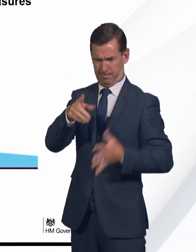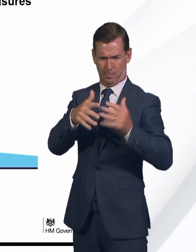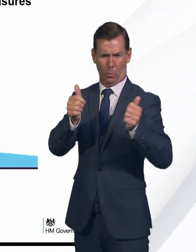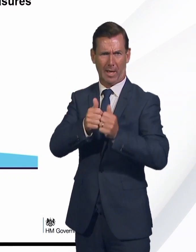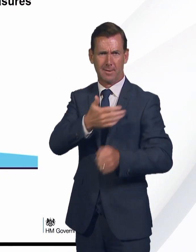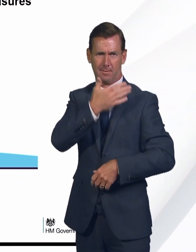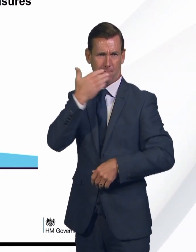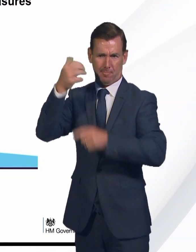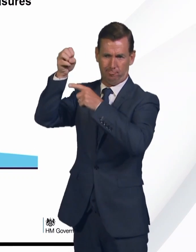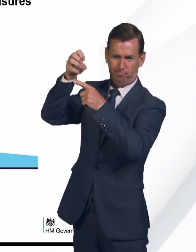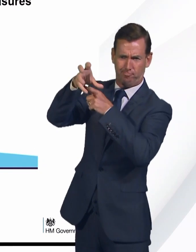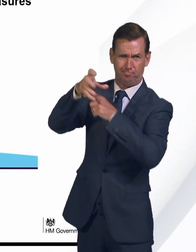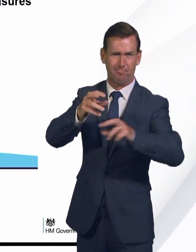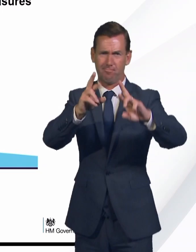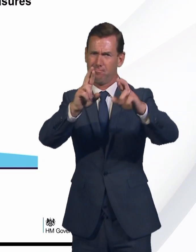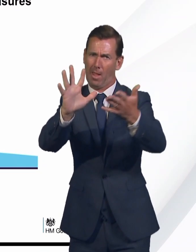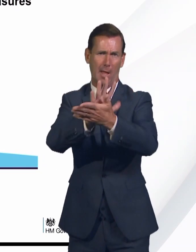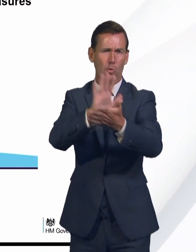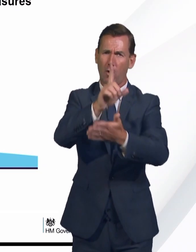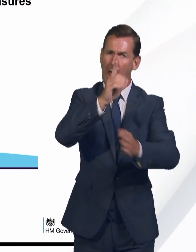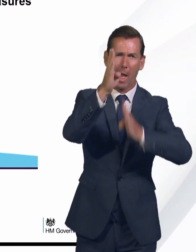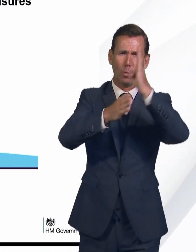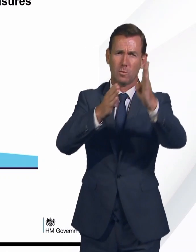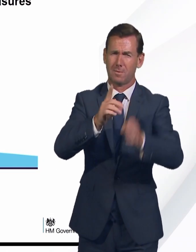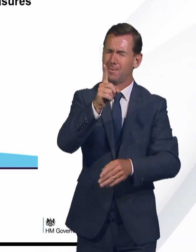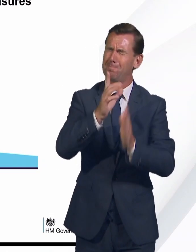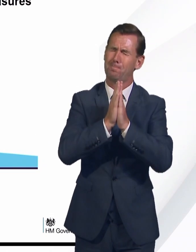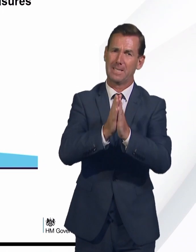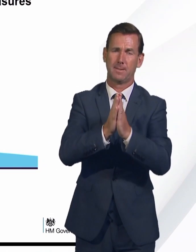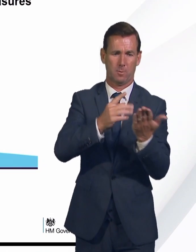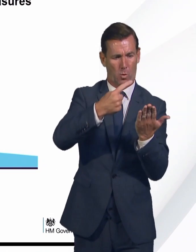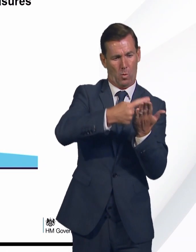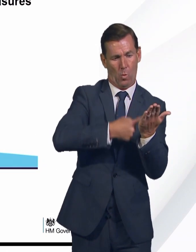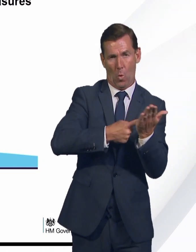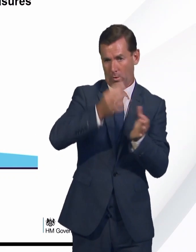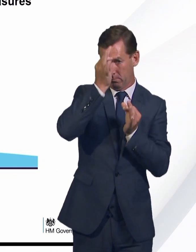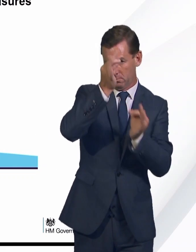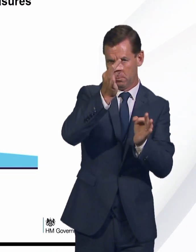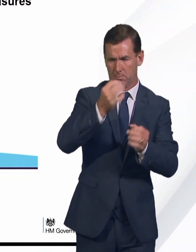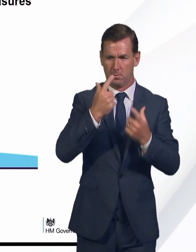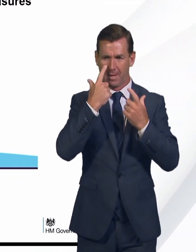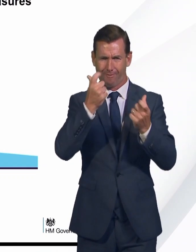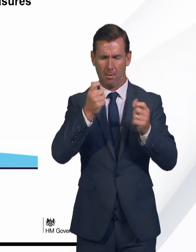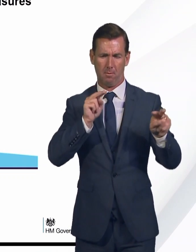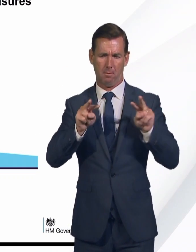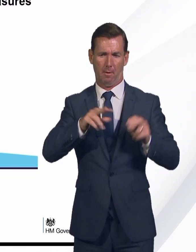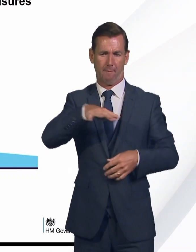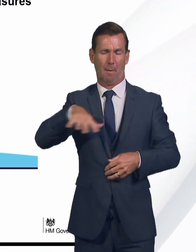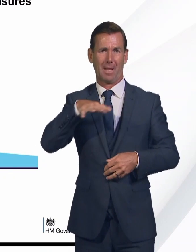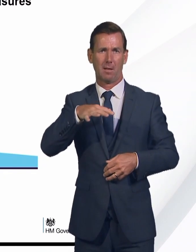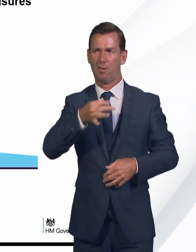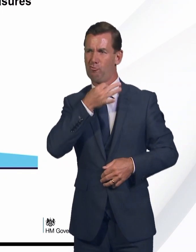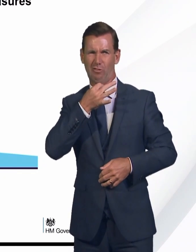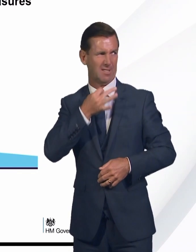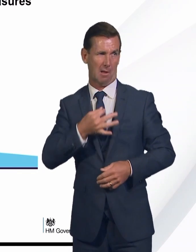outside, but please stick with the rules. Keep an eye on your family and don't take risks. Next slide,